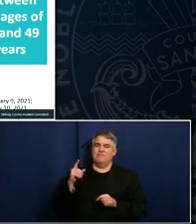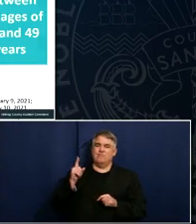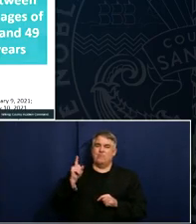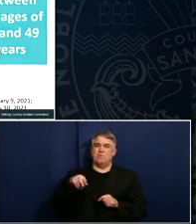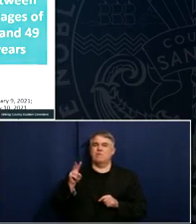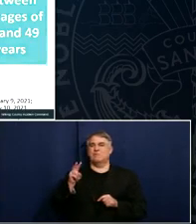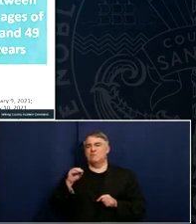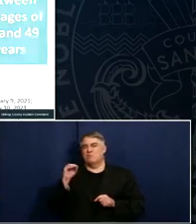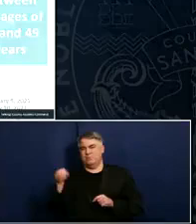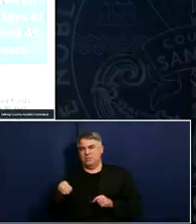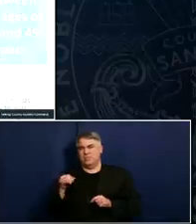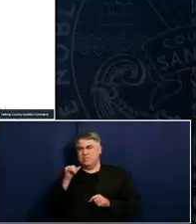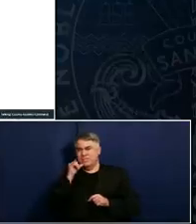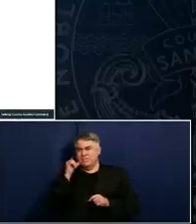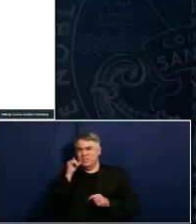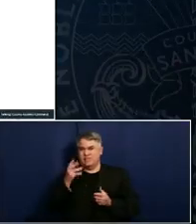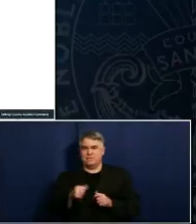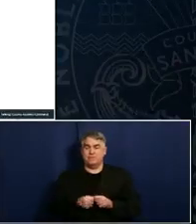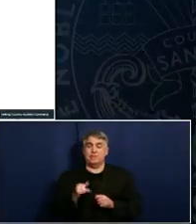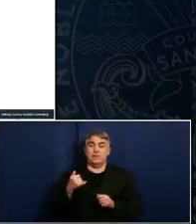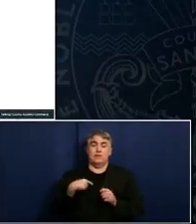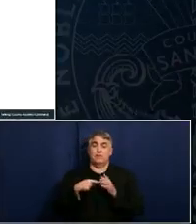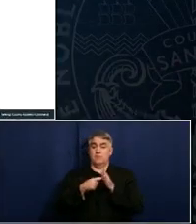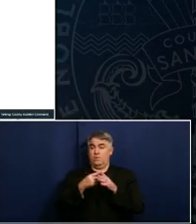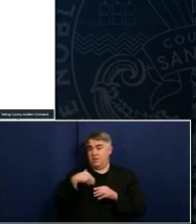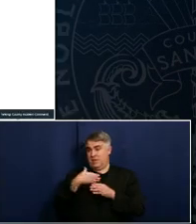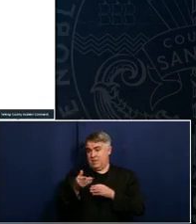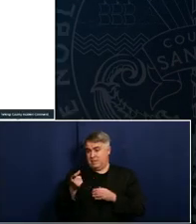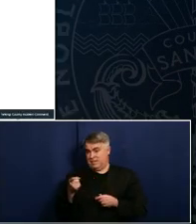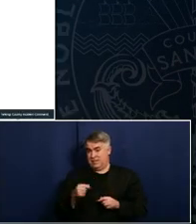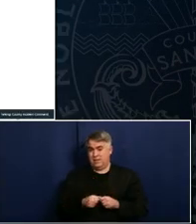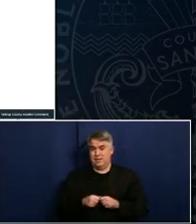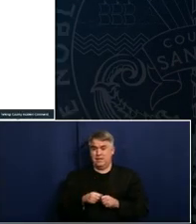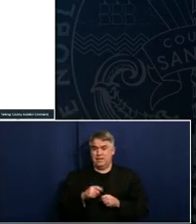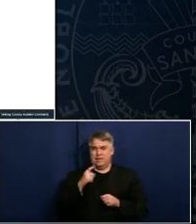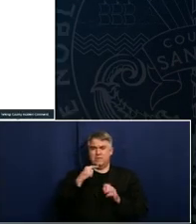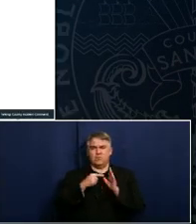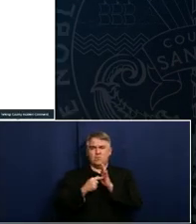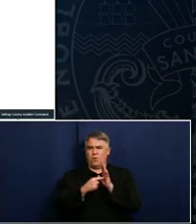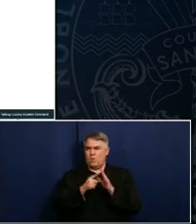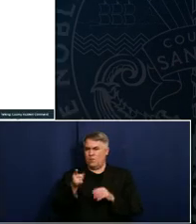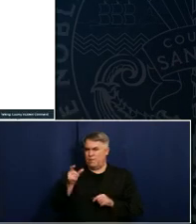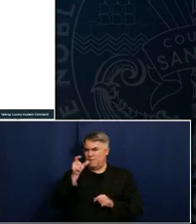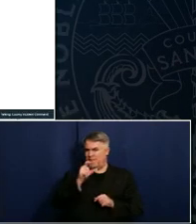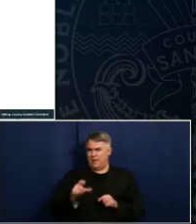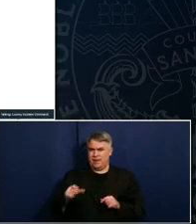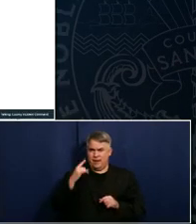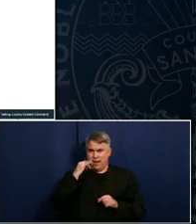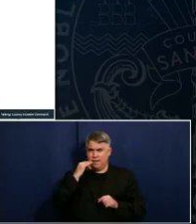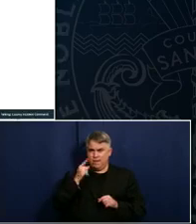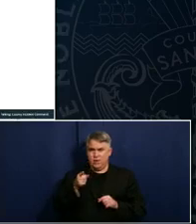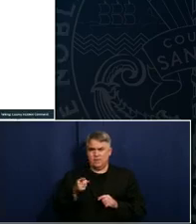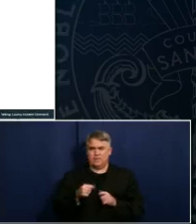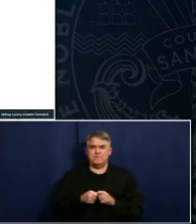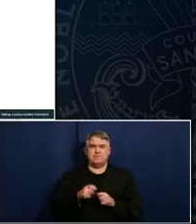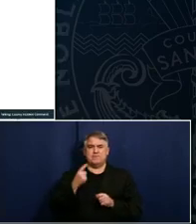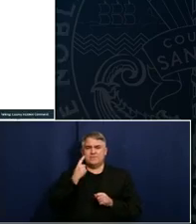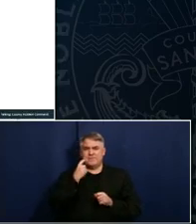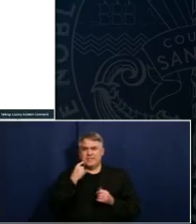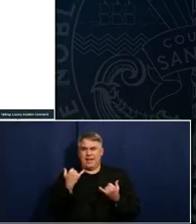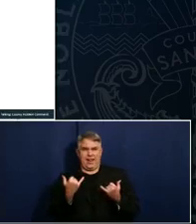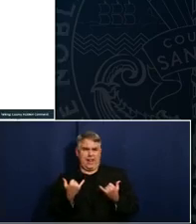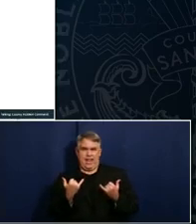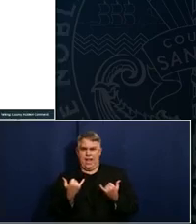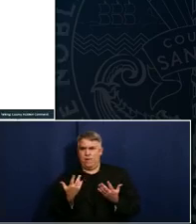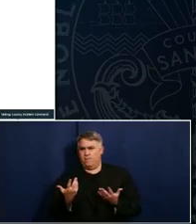Going next, this slide, it shows the recent, we're back now in the